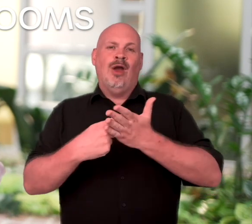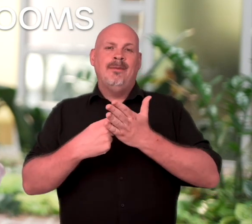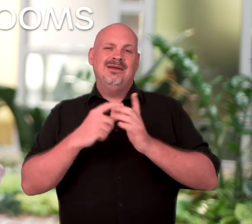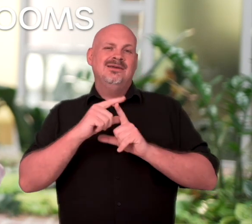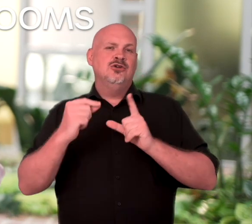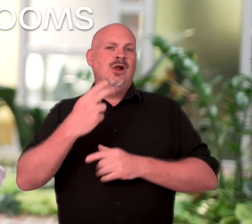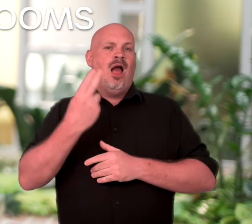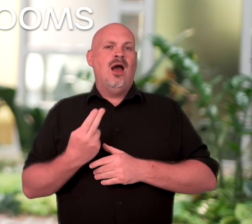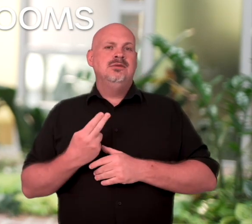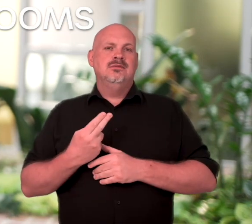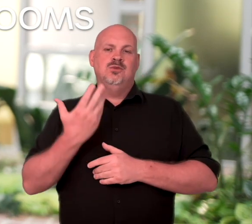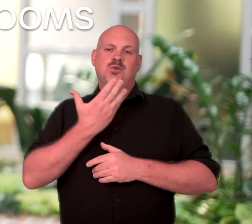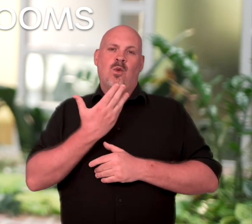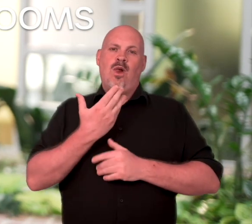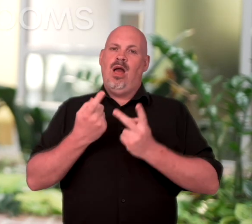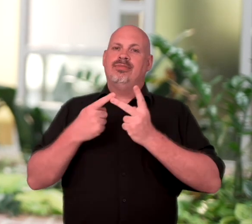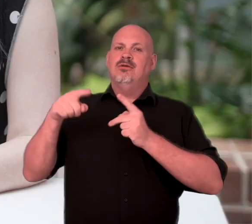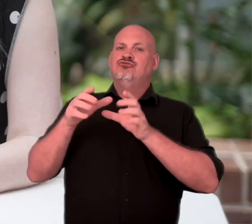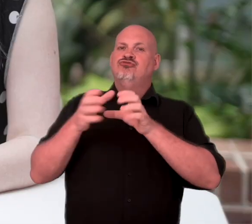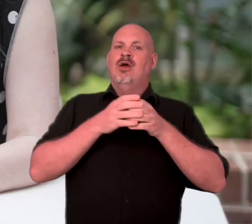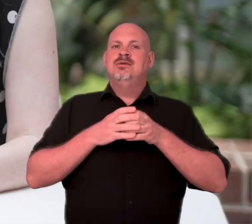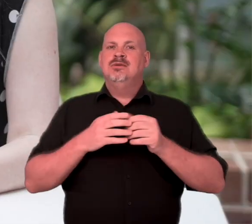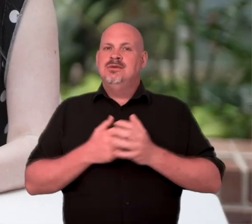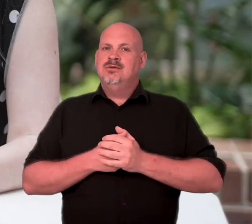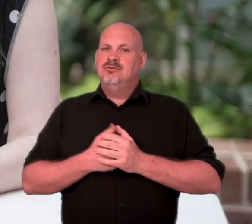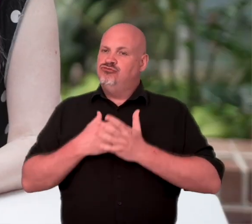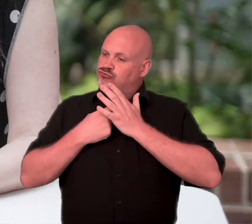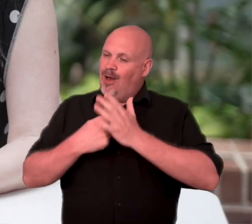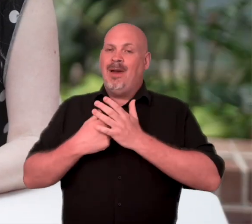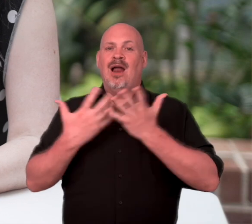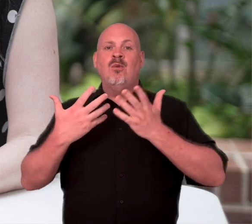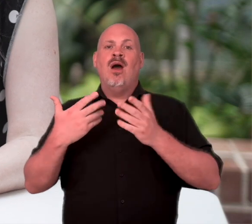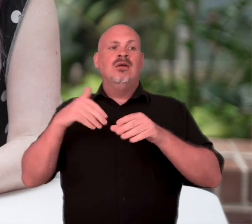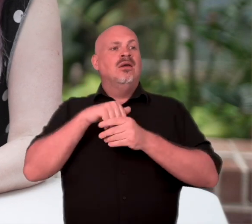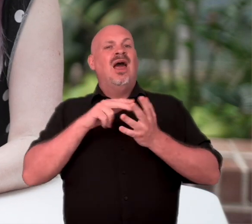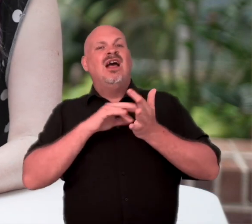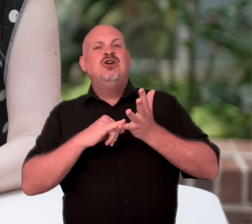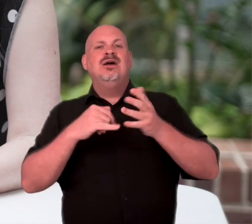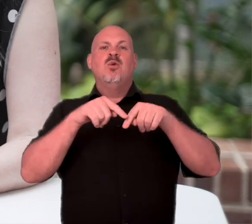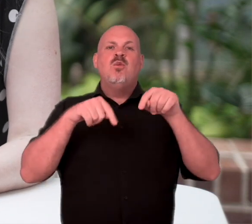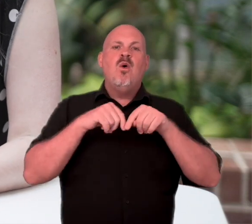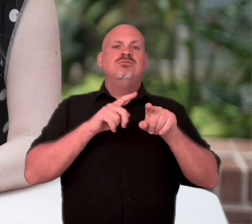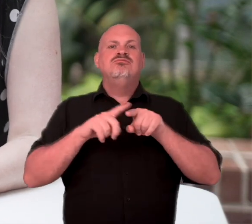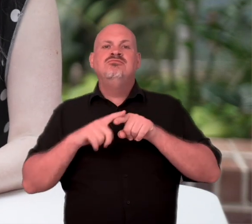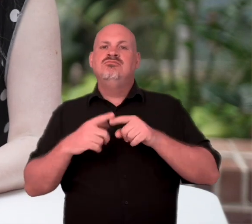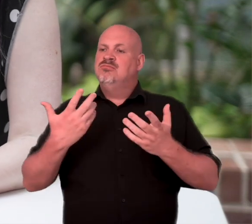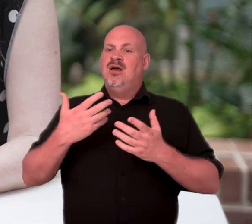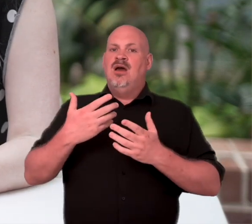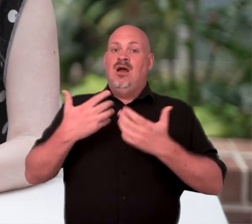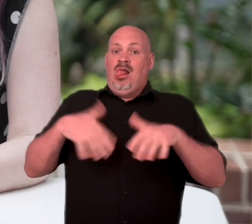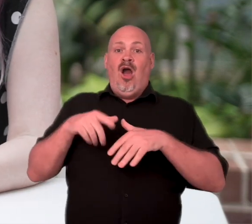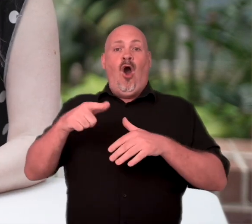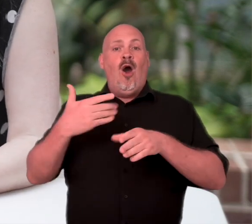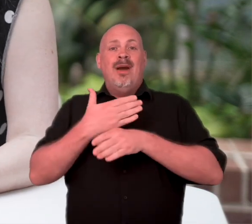I would definitely recommend Digital Art School to other trusts. I would recommend anyone on an NHS ward can get involved, not